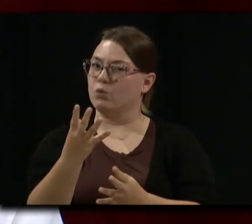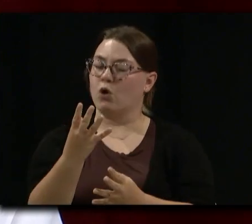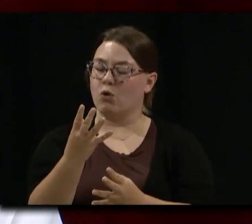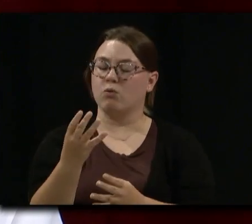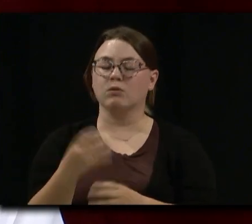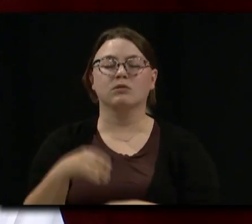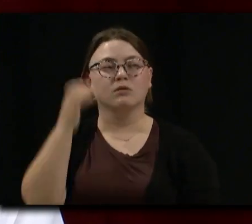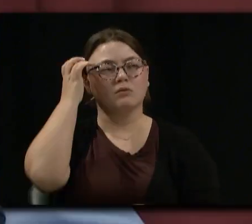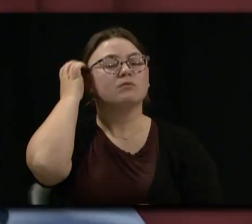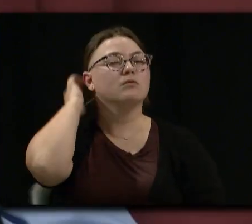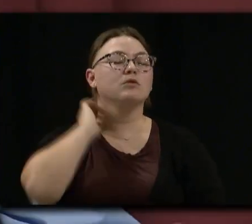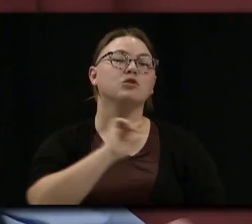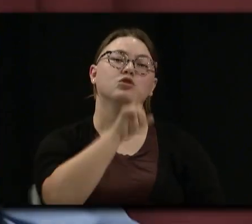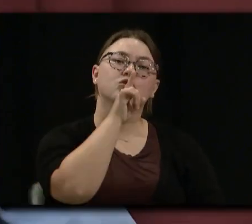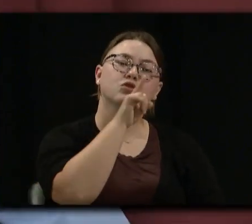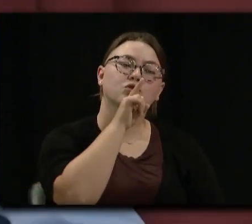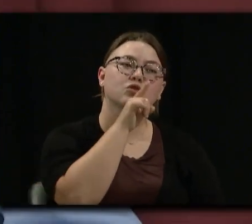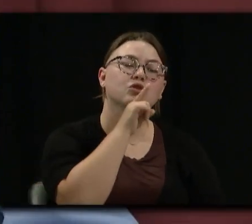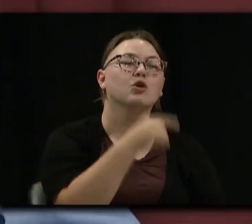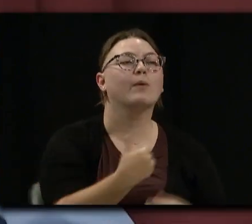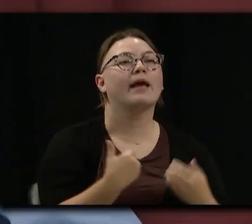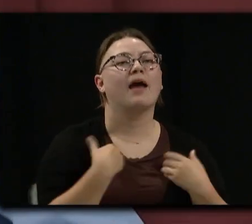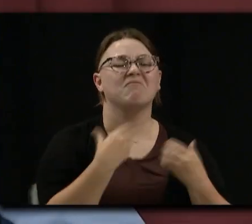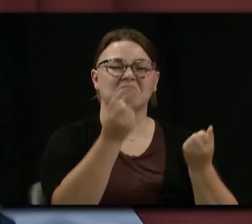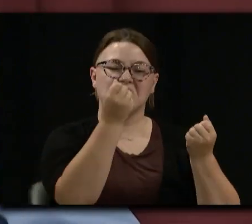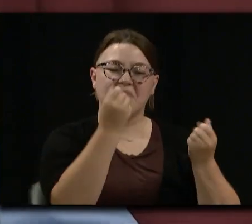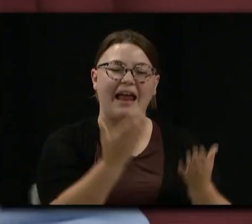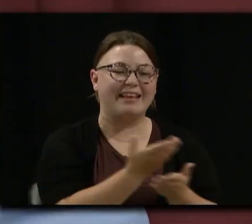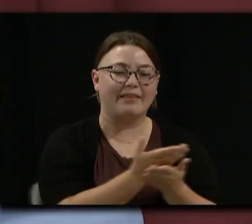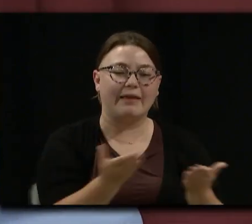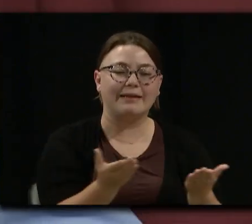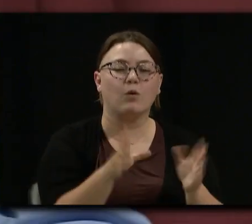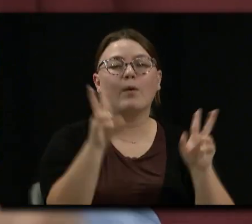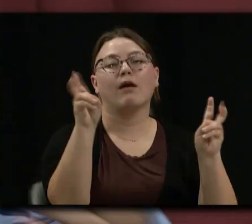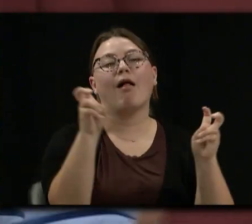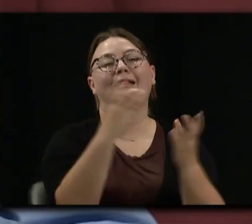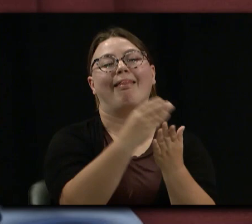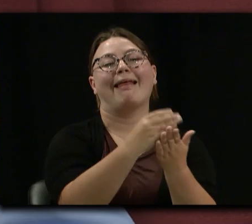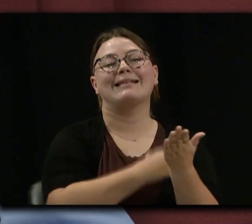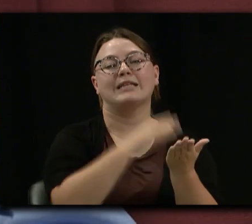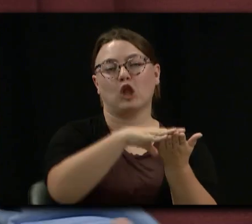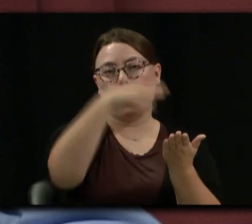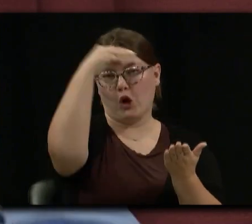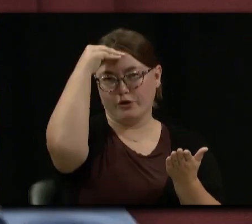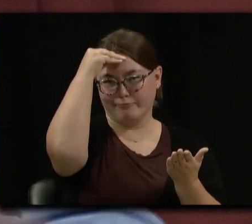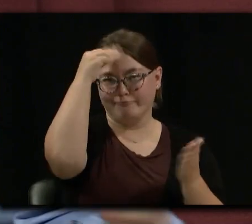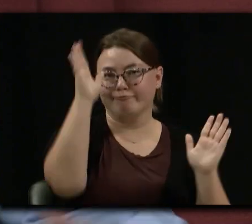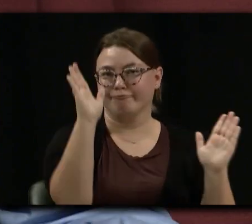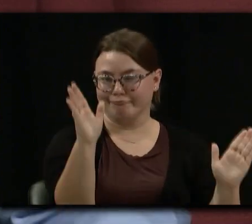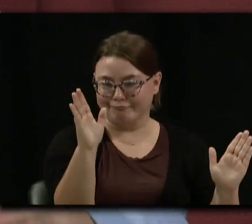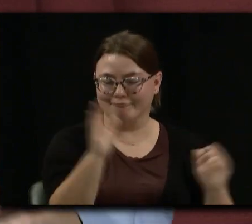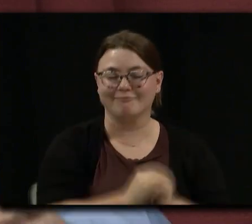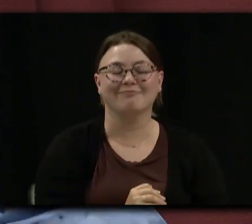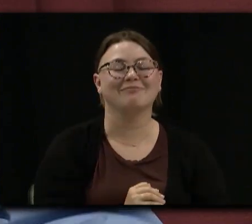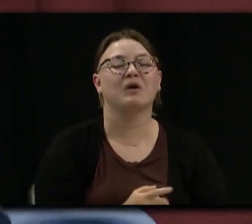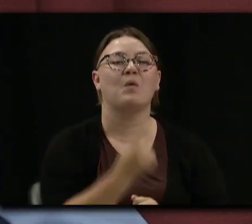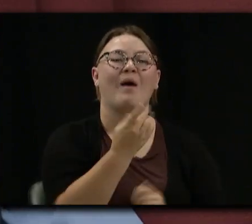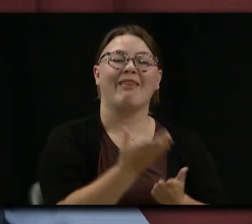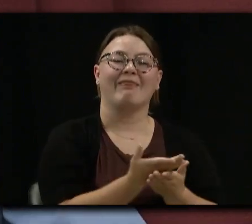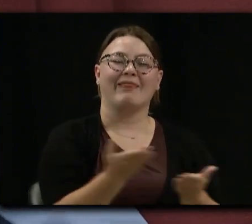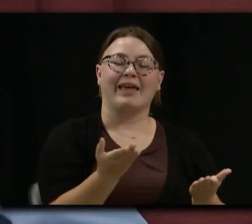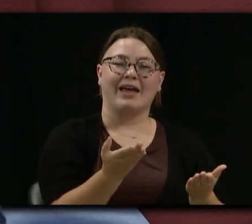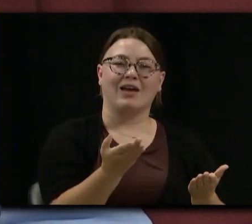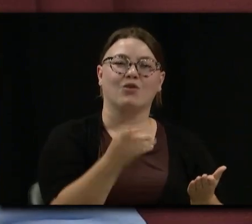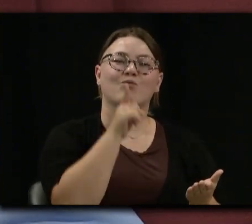of? Absolutely. There are a number of lessons learned, as we like to call them. One of the big ones, and we saw it mostly in the northern